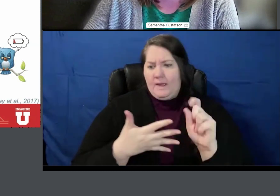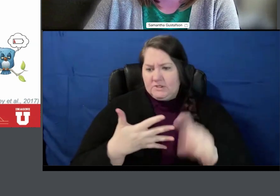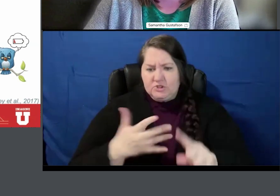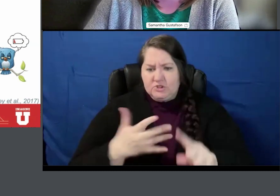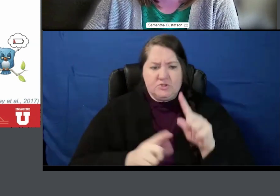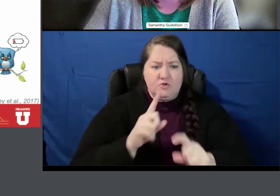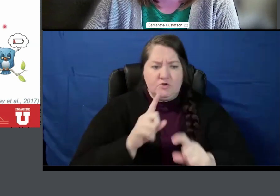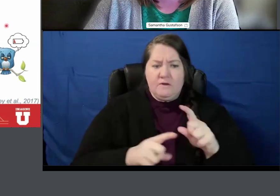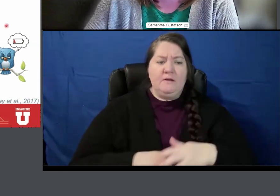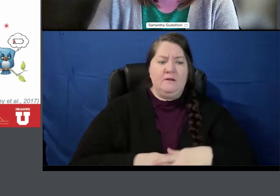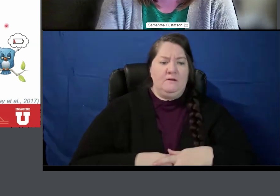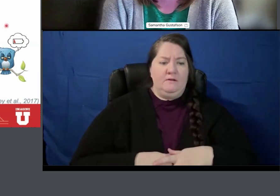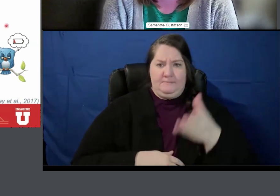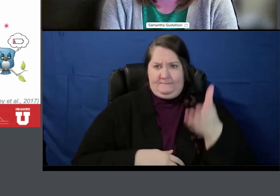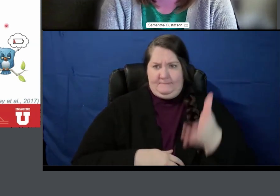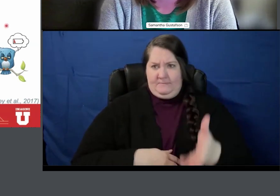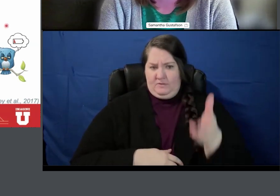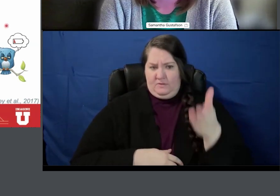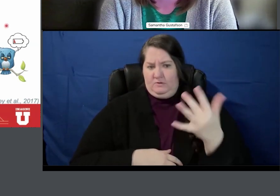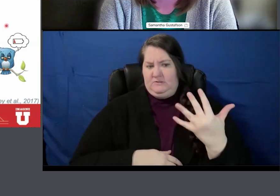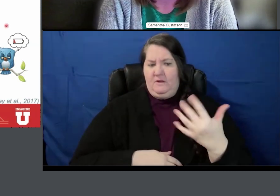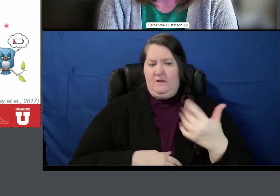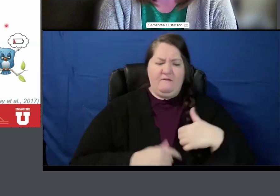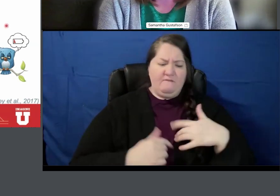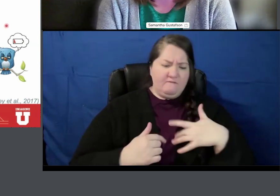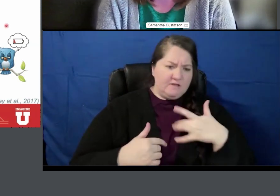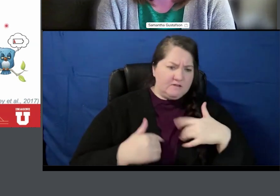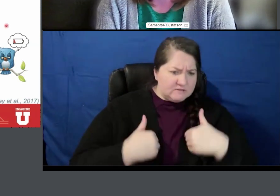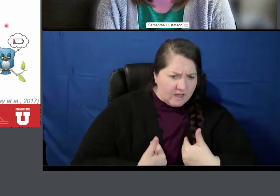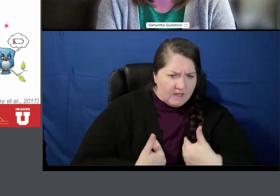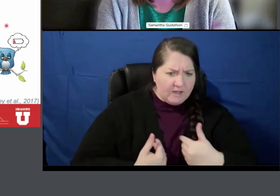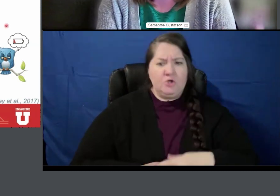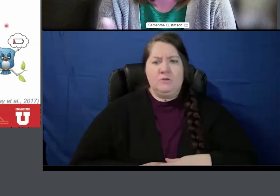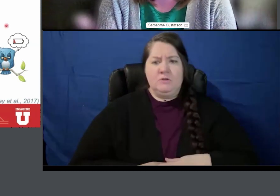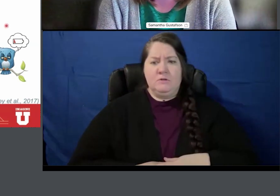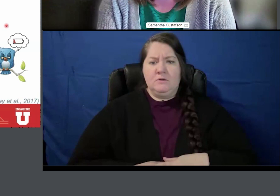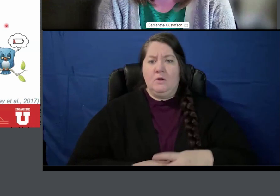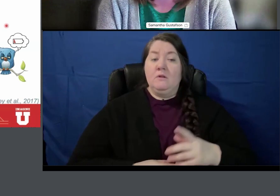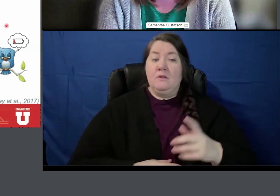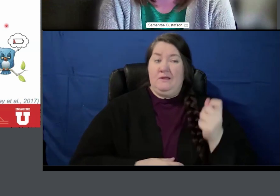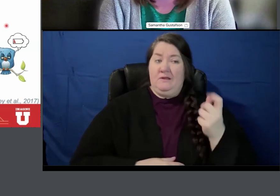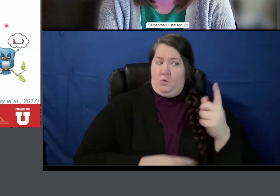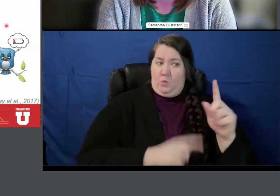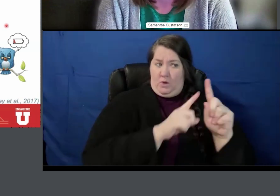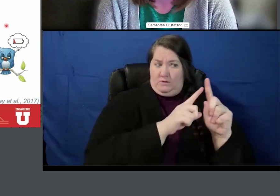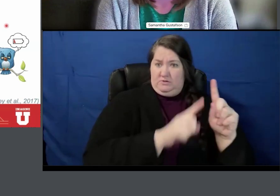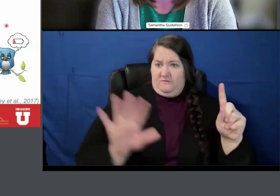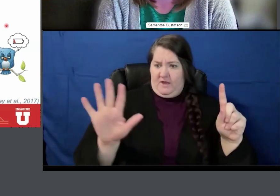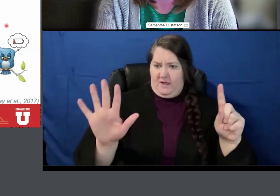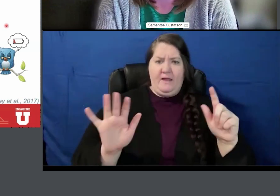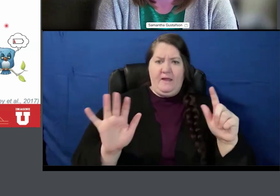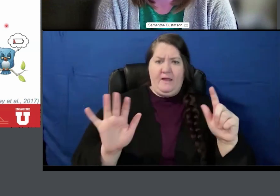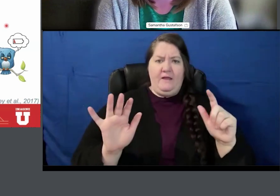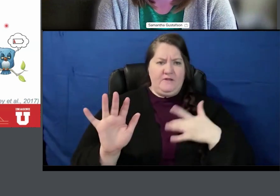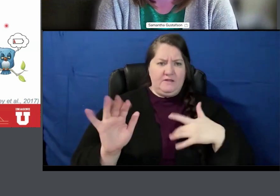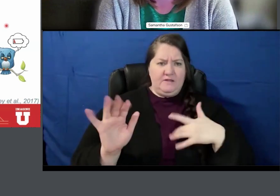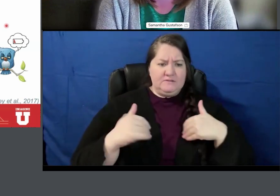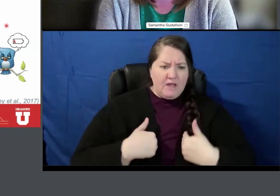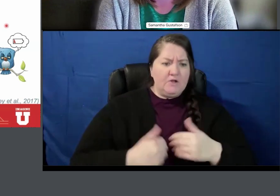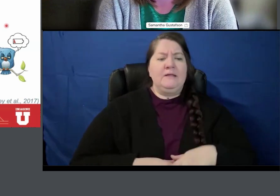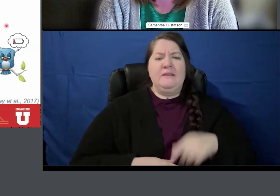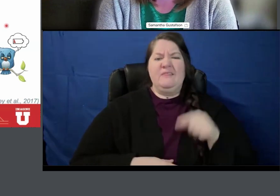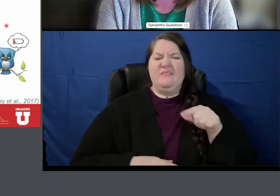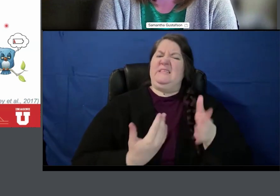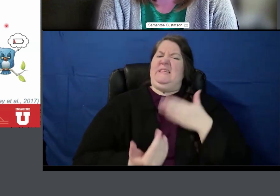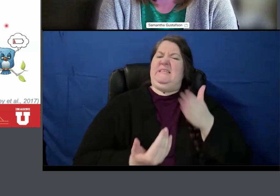these questions are listed here. So, I feel tired. They had to rate that on a scale of 1 to 5. It's easy for me to do these things.